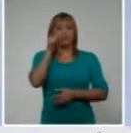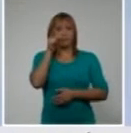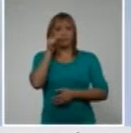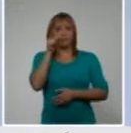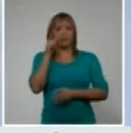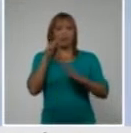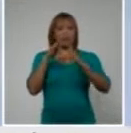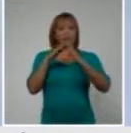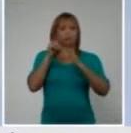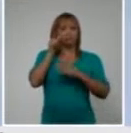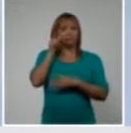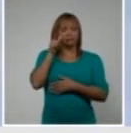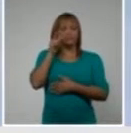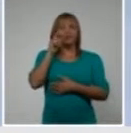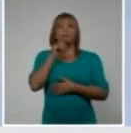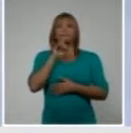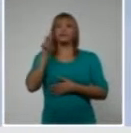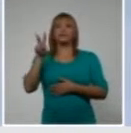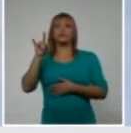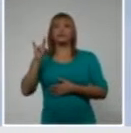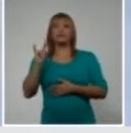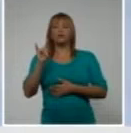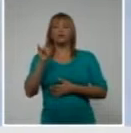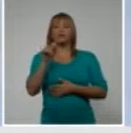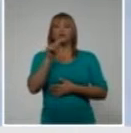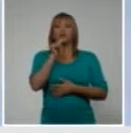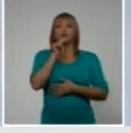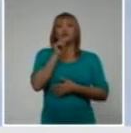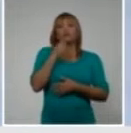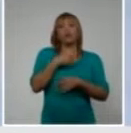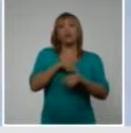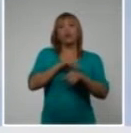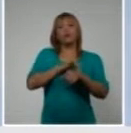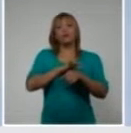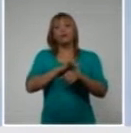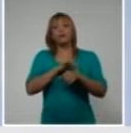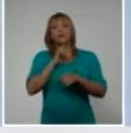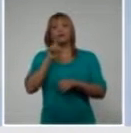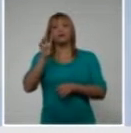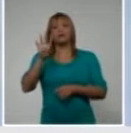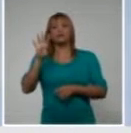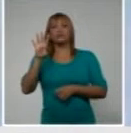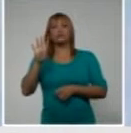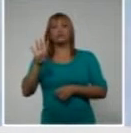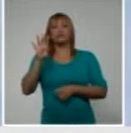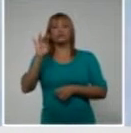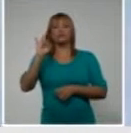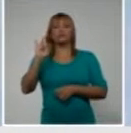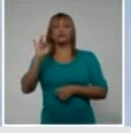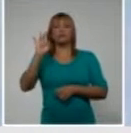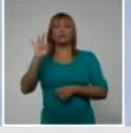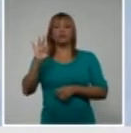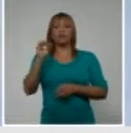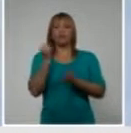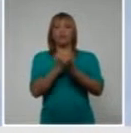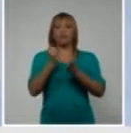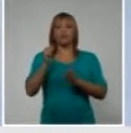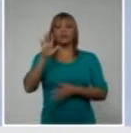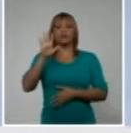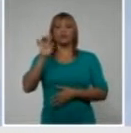supervision, 478 are suspects, and 517 are confirmed active